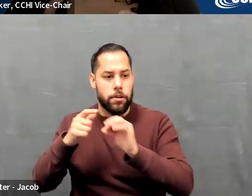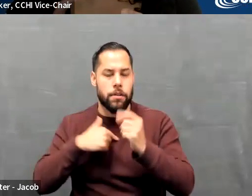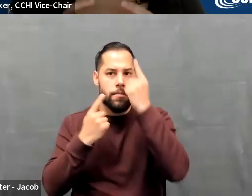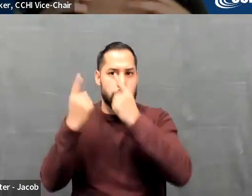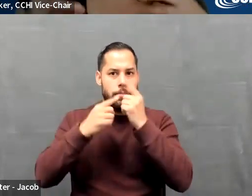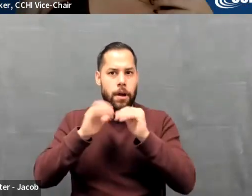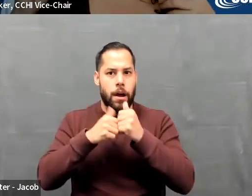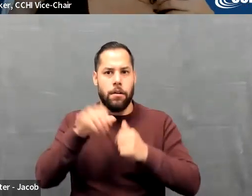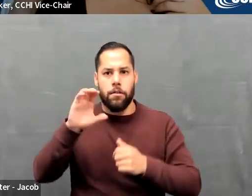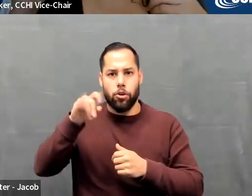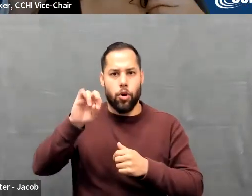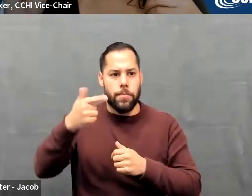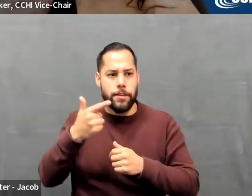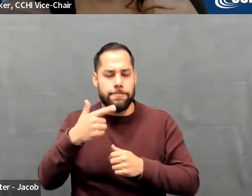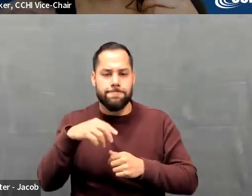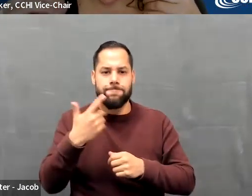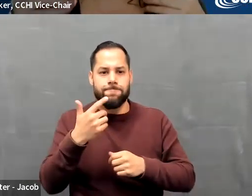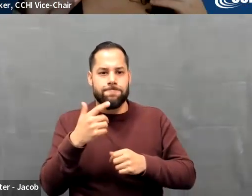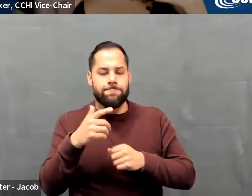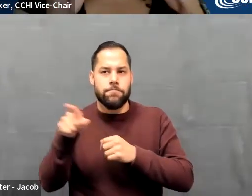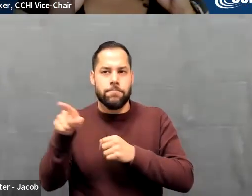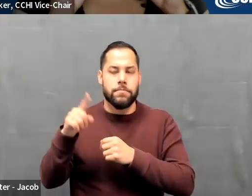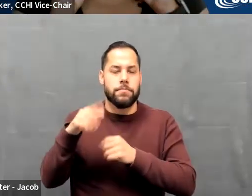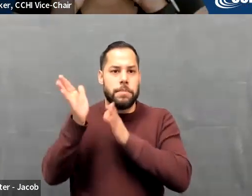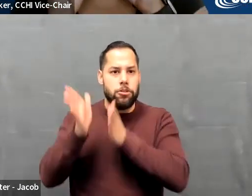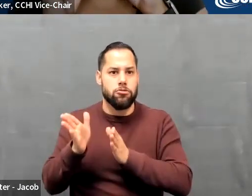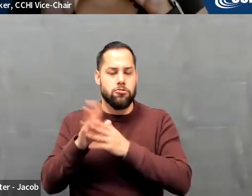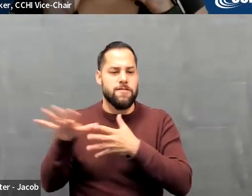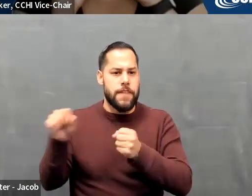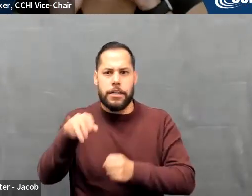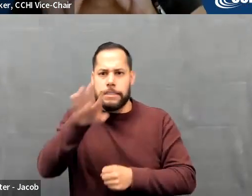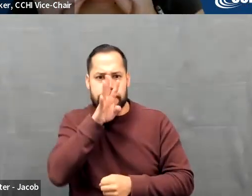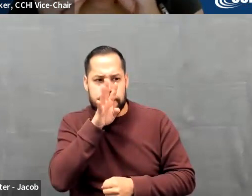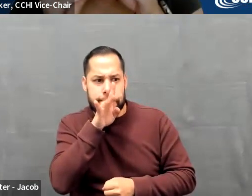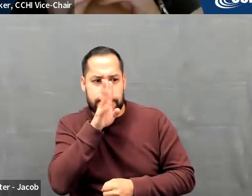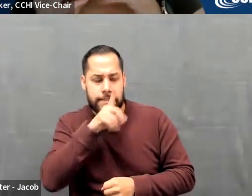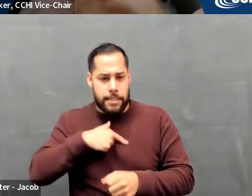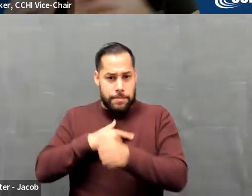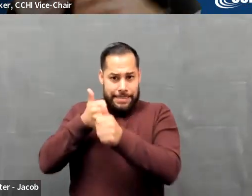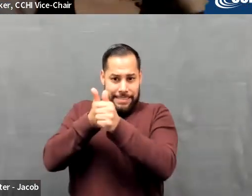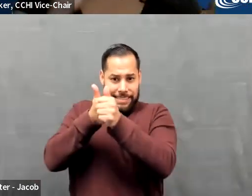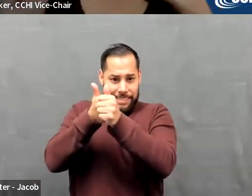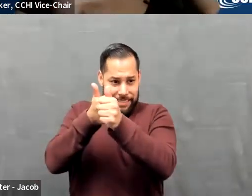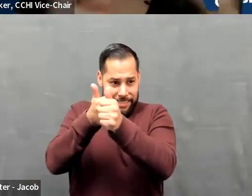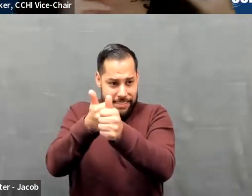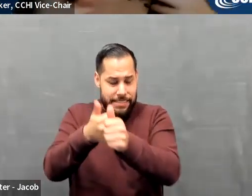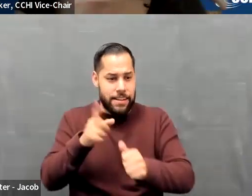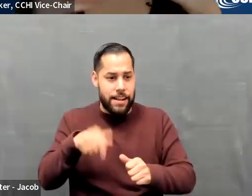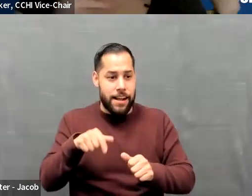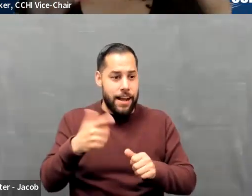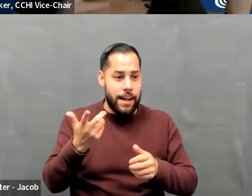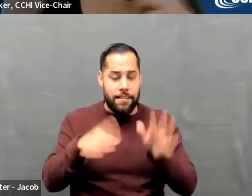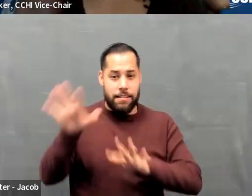coping strategies. Okay, the speaker is speaking really fast and I'm right on top of them, and so I end up having